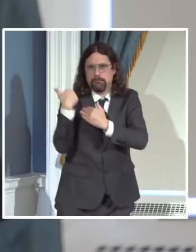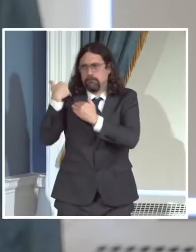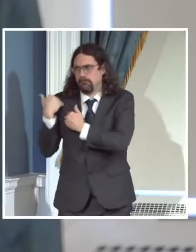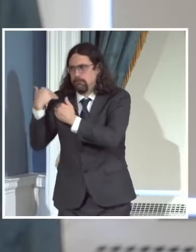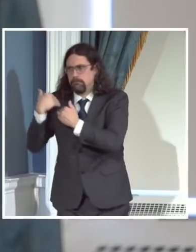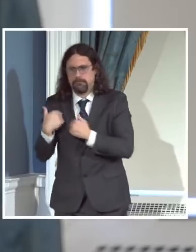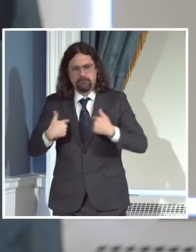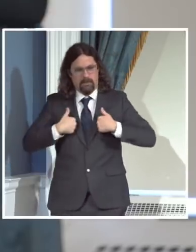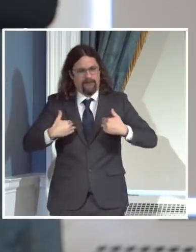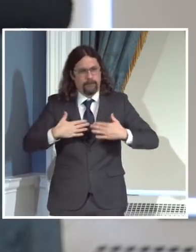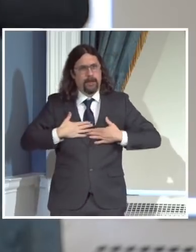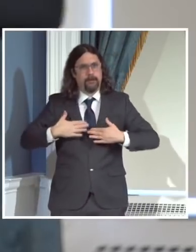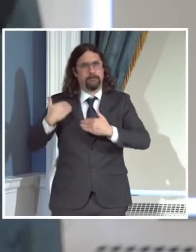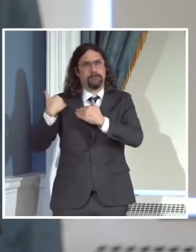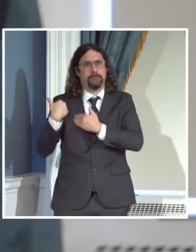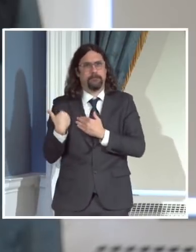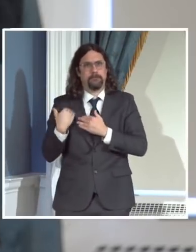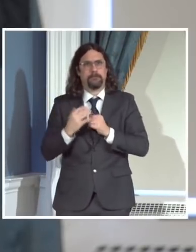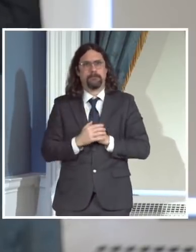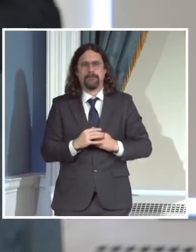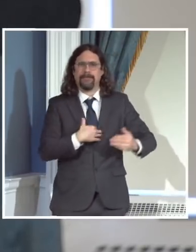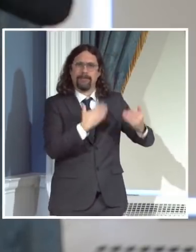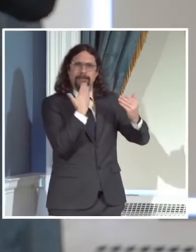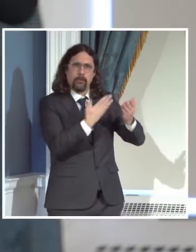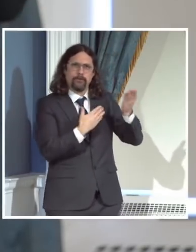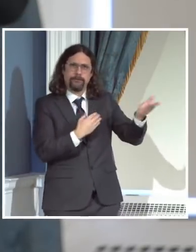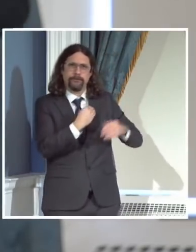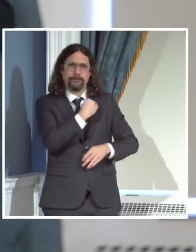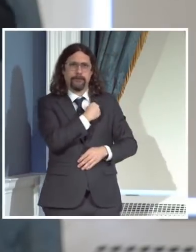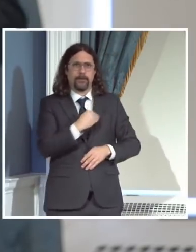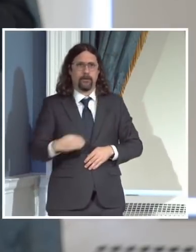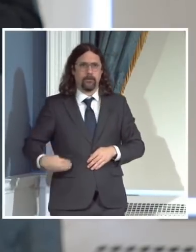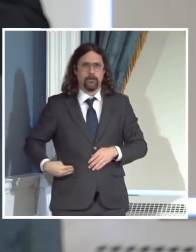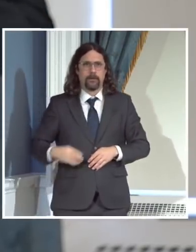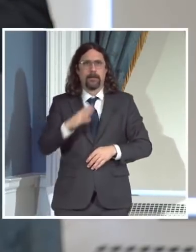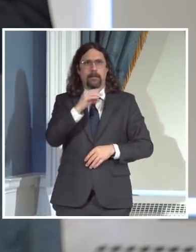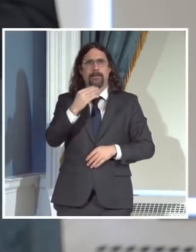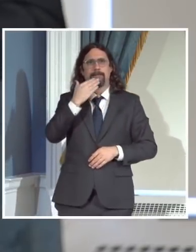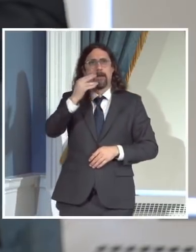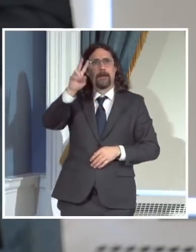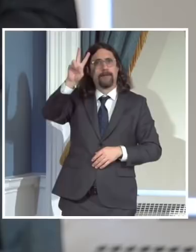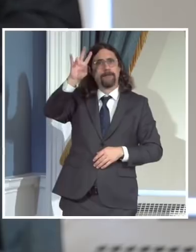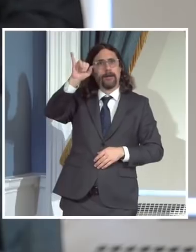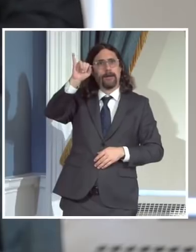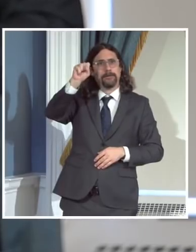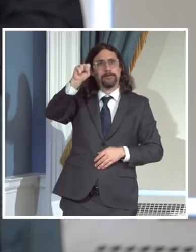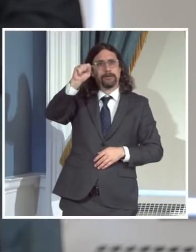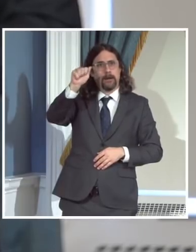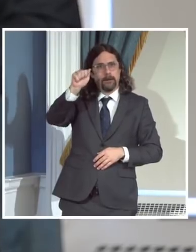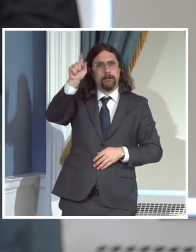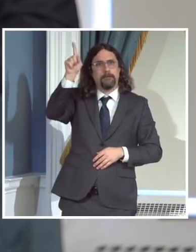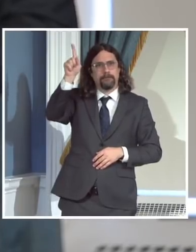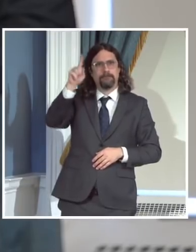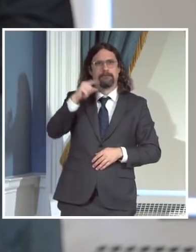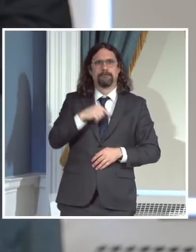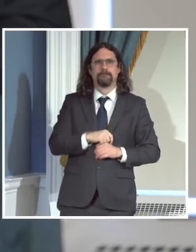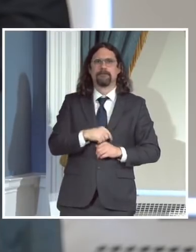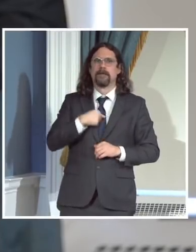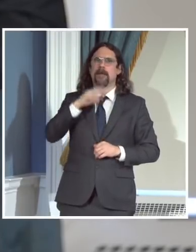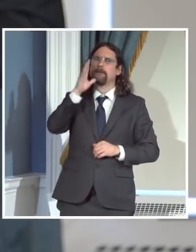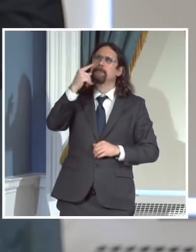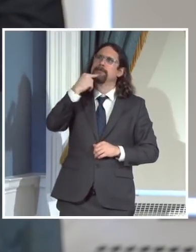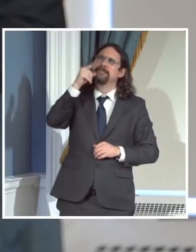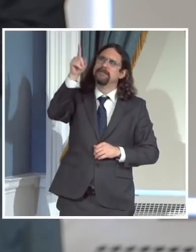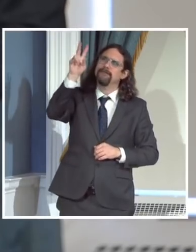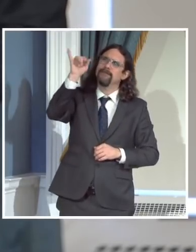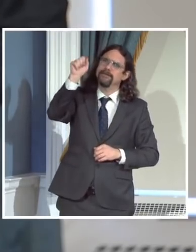you. I want to thank all the great people at Visa that I've been working with over the last 4 months, and I will continue to work with. And I really want to thank the CEO, Al Kelly, for giving